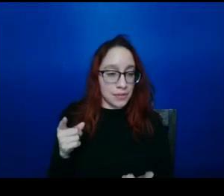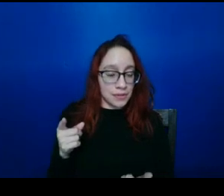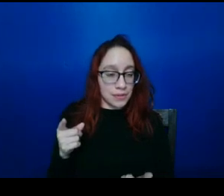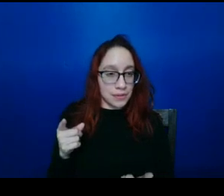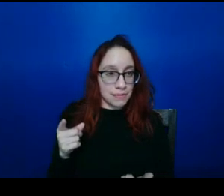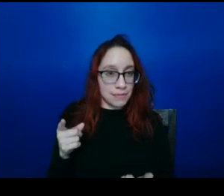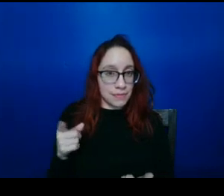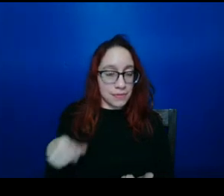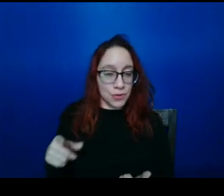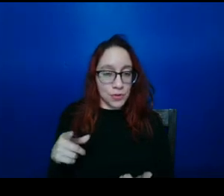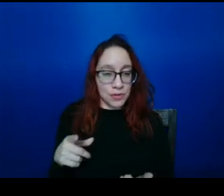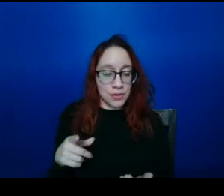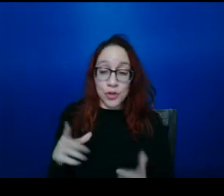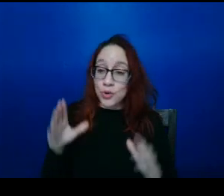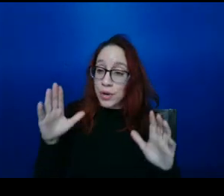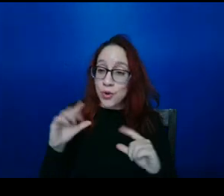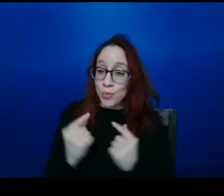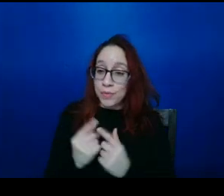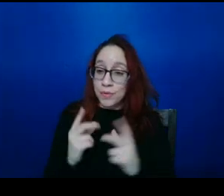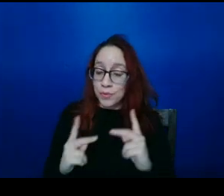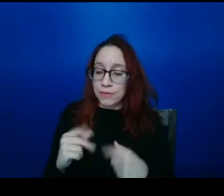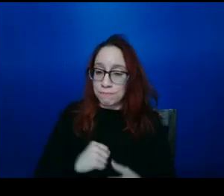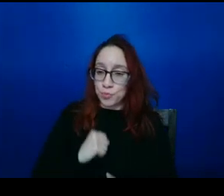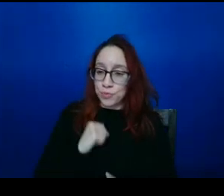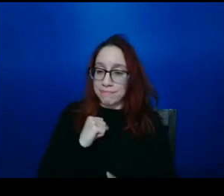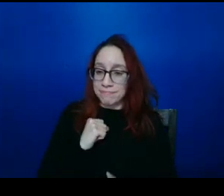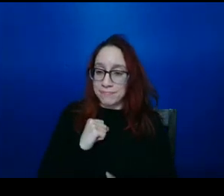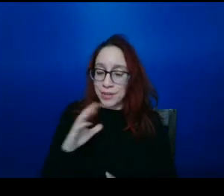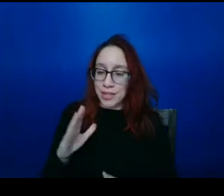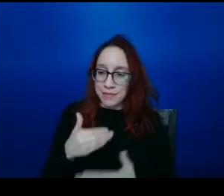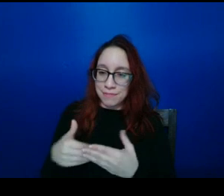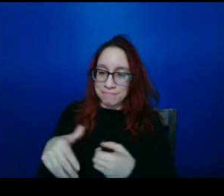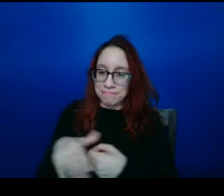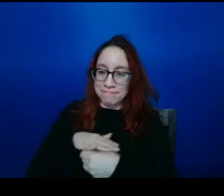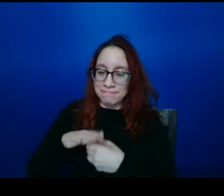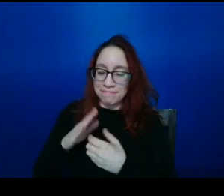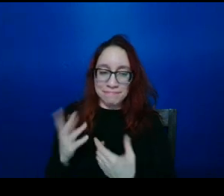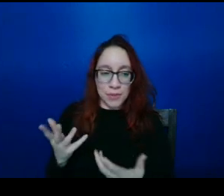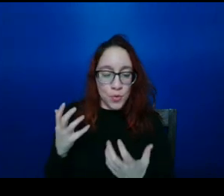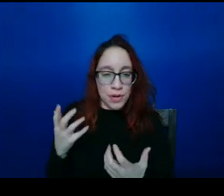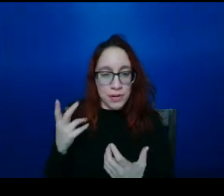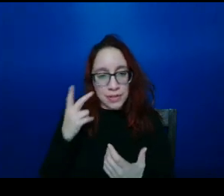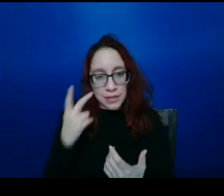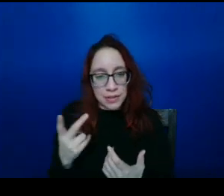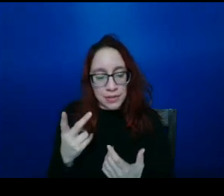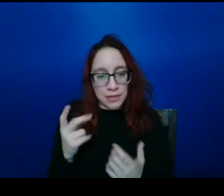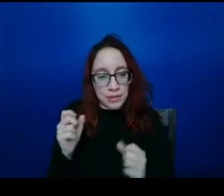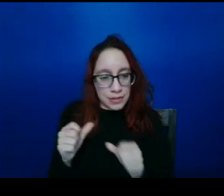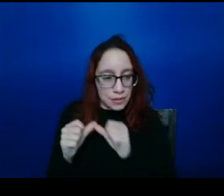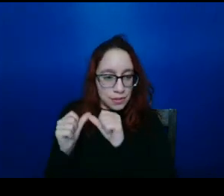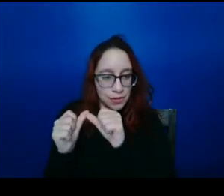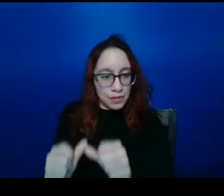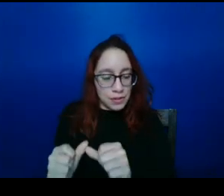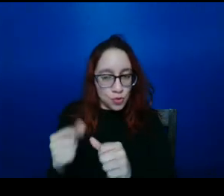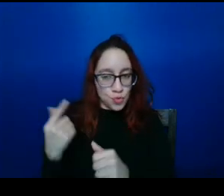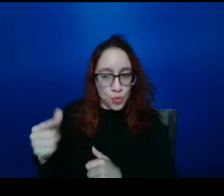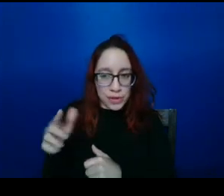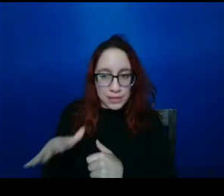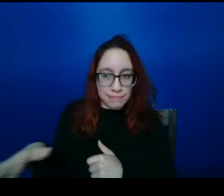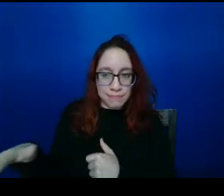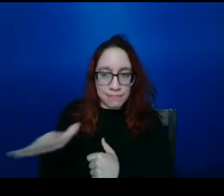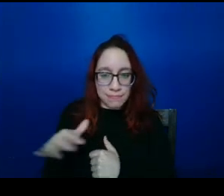they're a great group of people who are very proud of their neighborhood, and they want to see that it continues to be a green space and